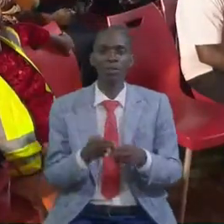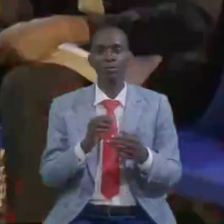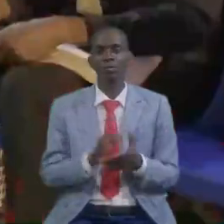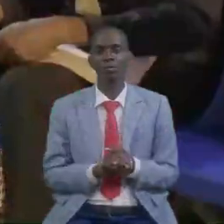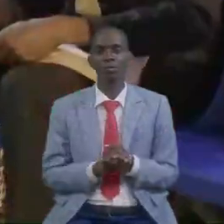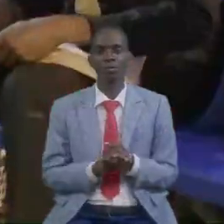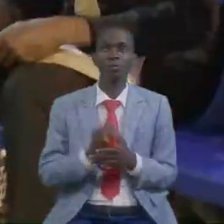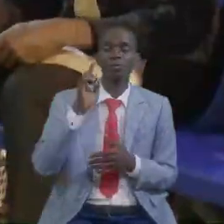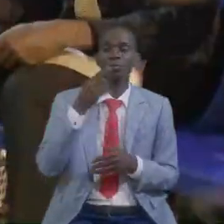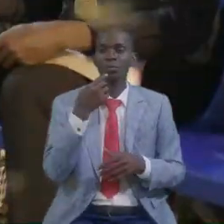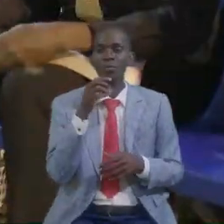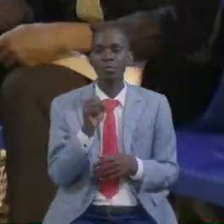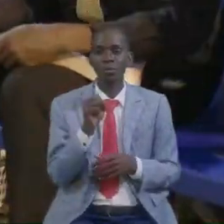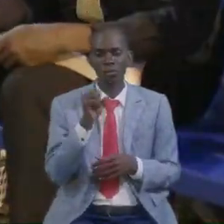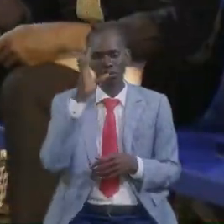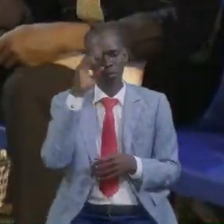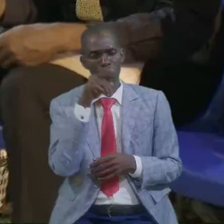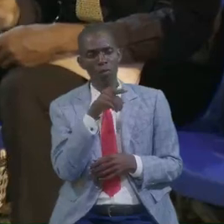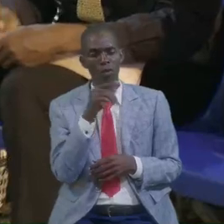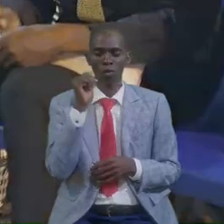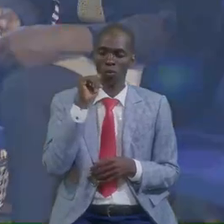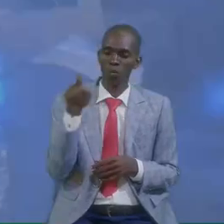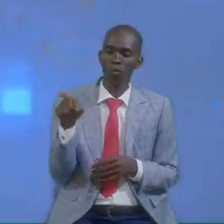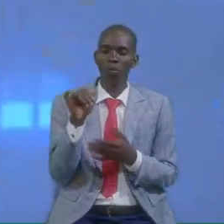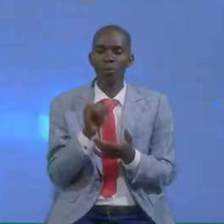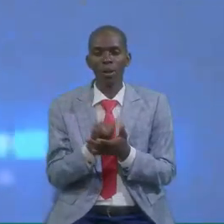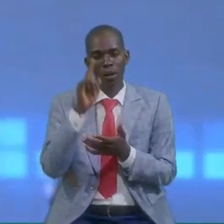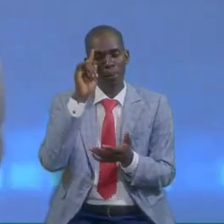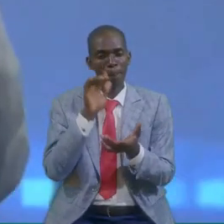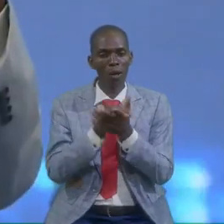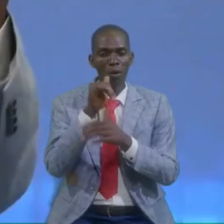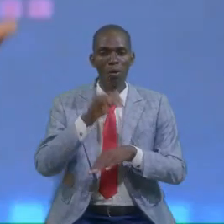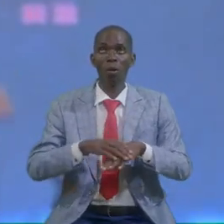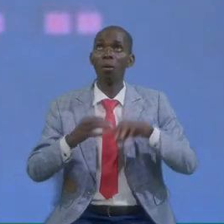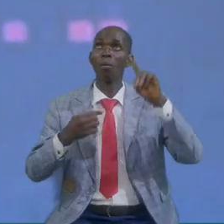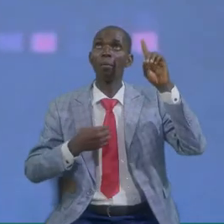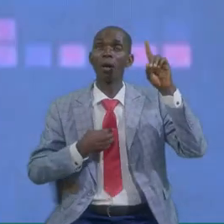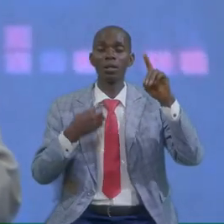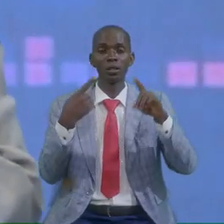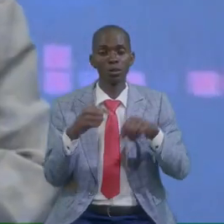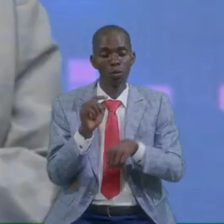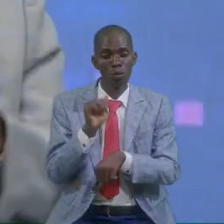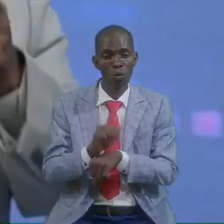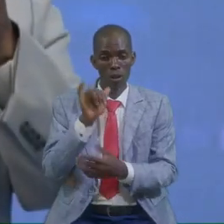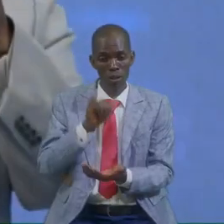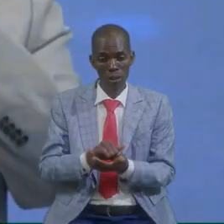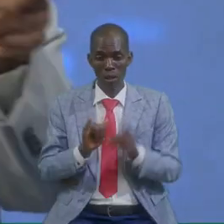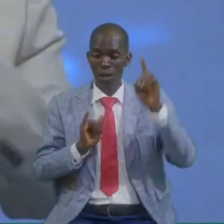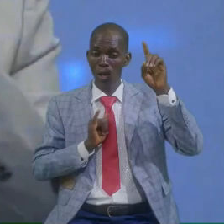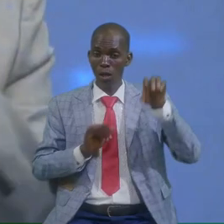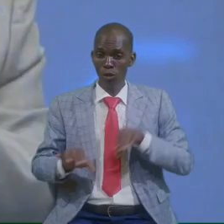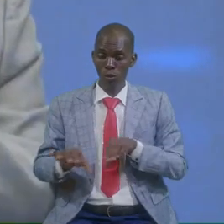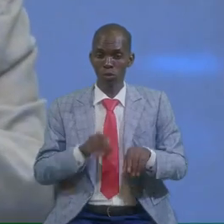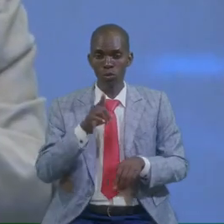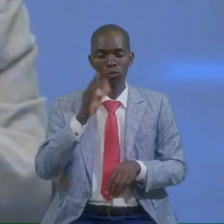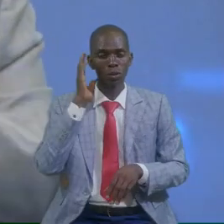he or she that believes on me, the works that I do, he shall do also,